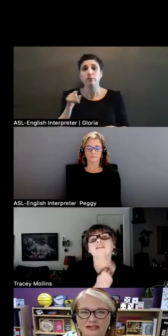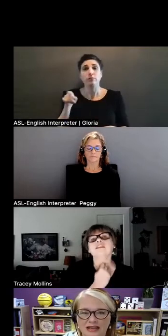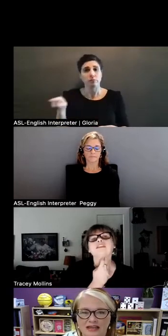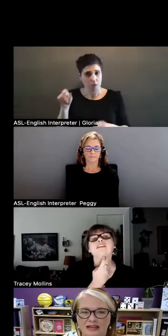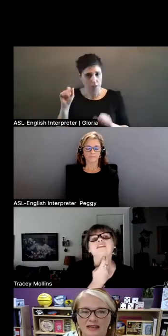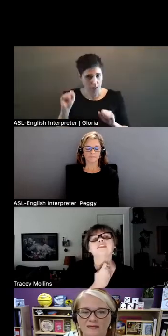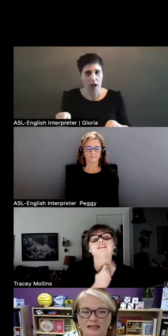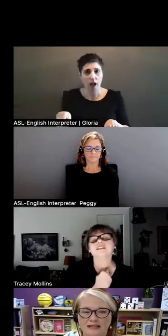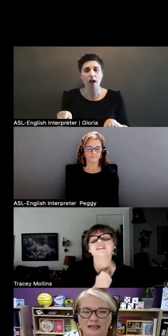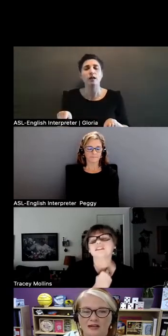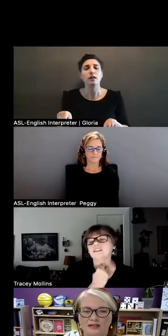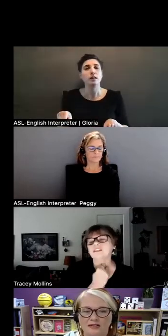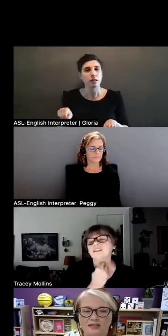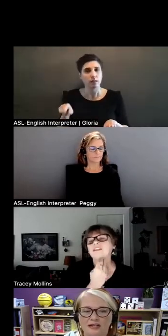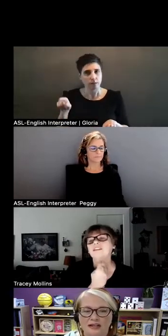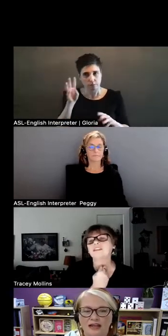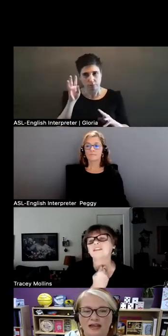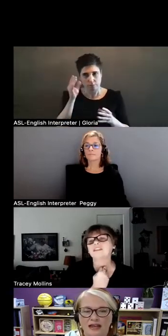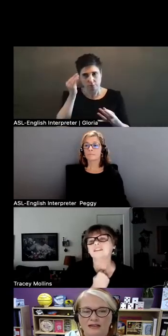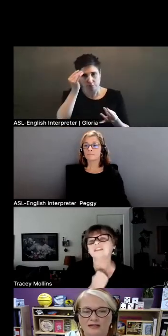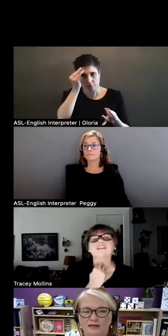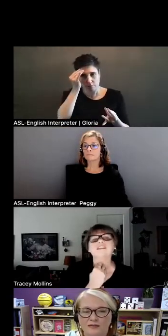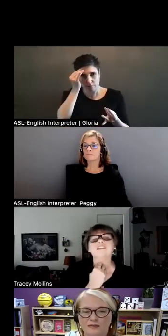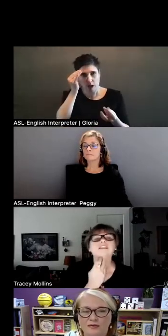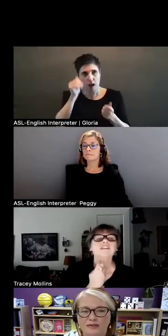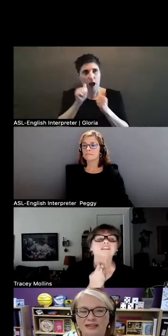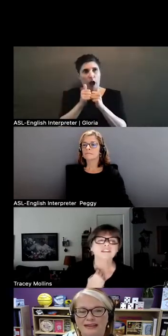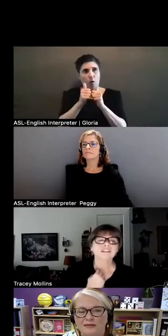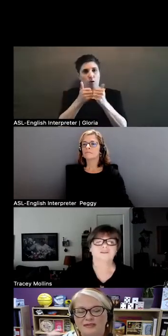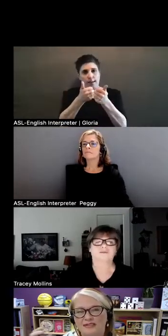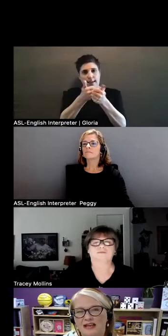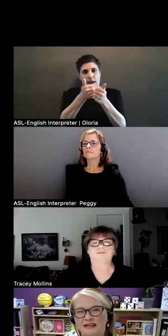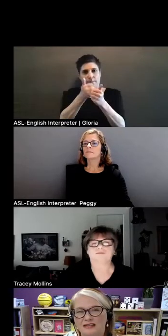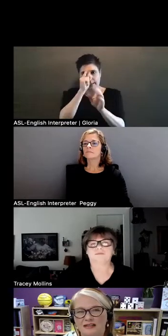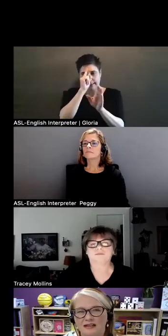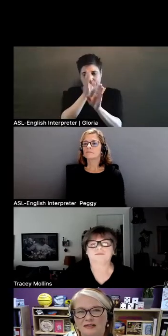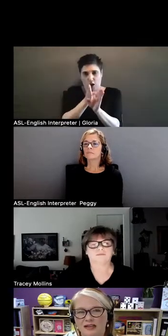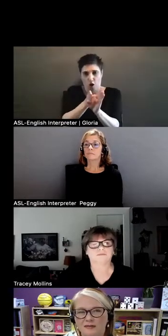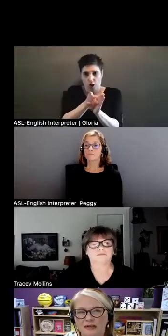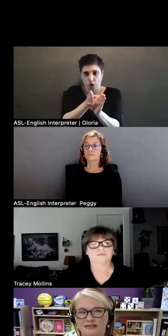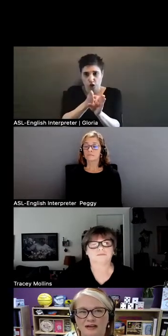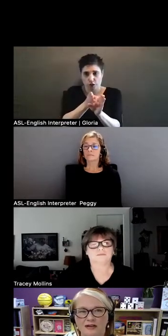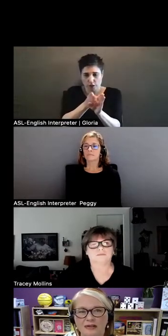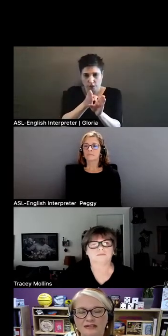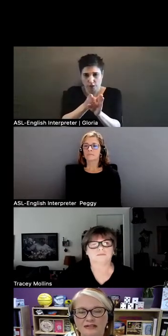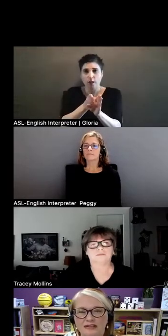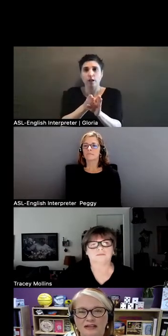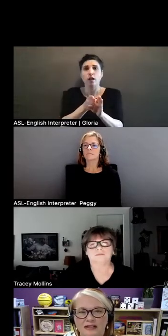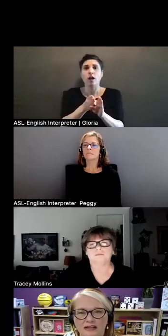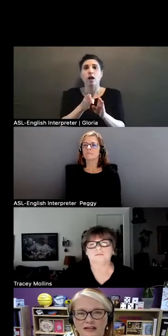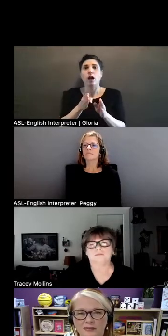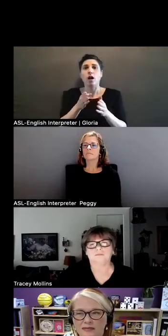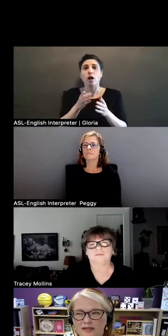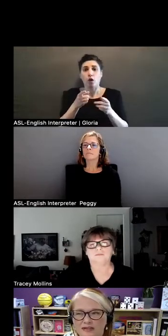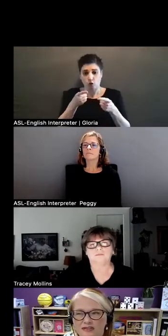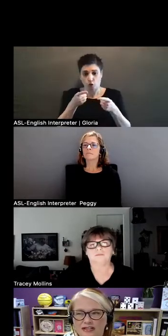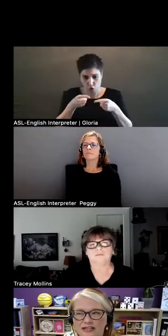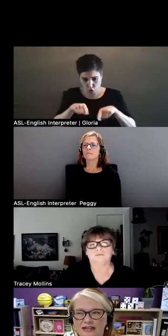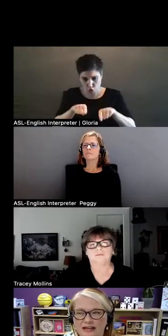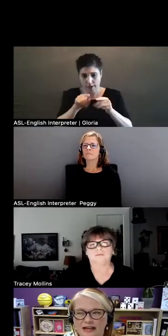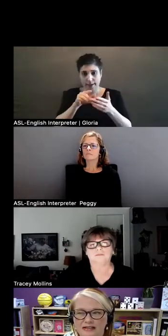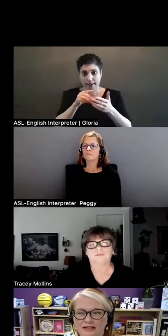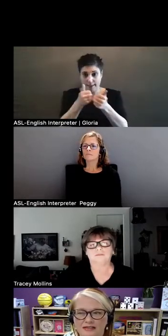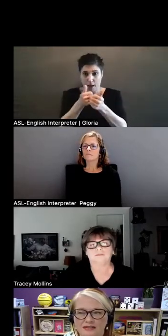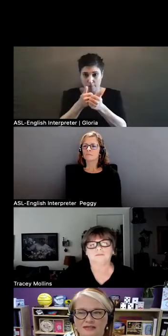of taking gaming psychology and moving it outside of a gaming environment.